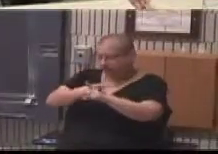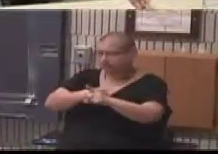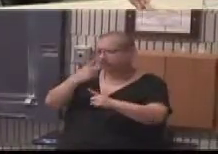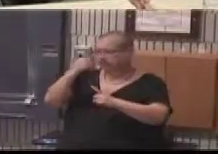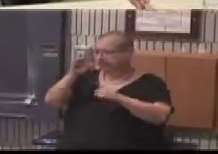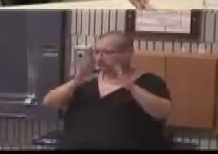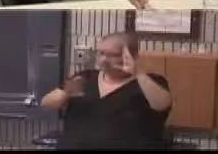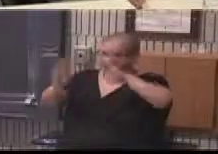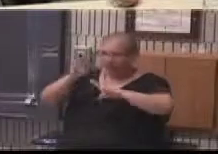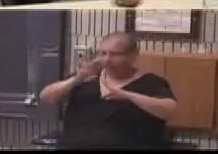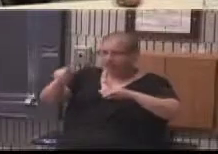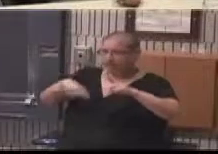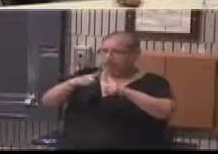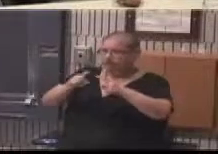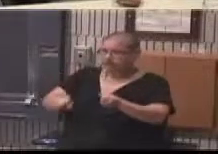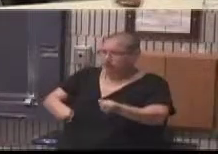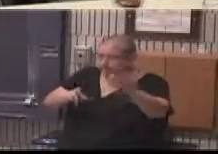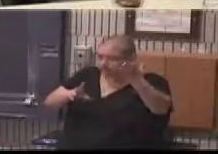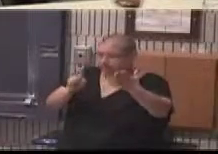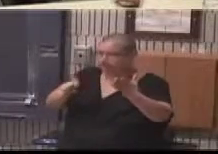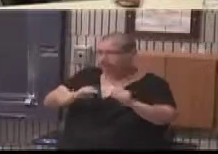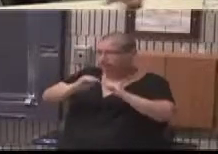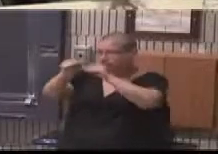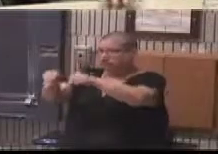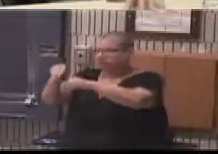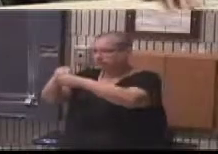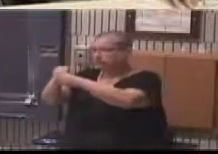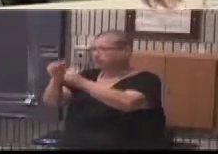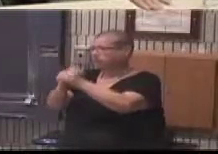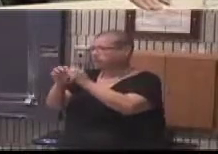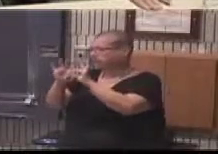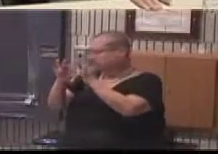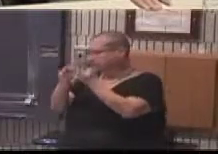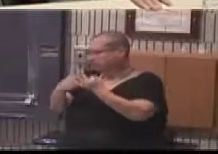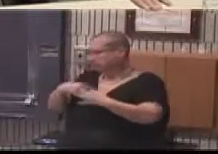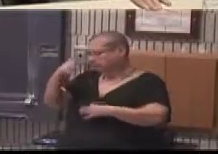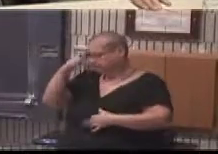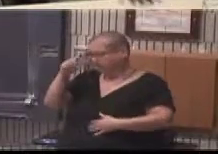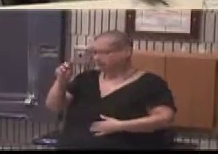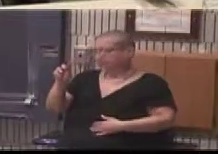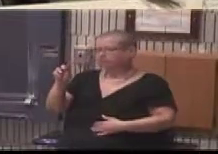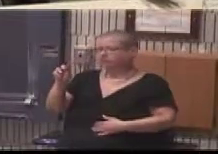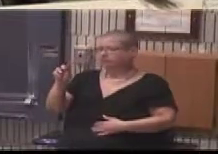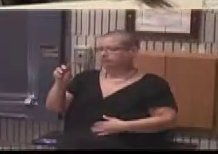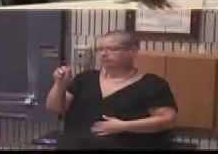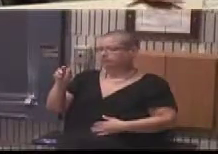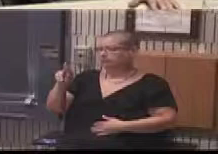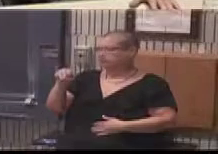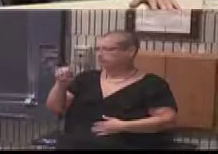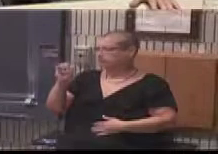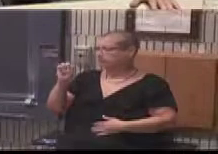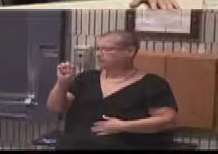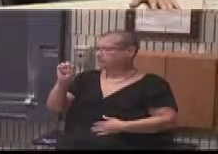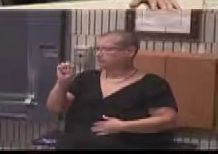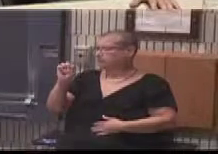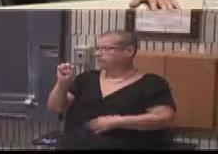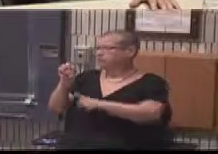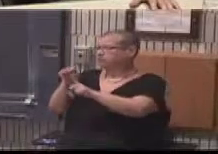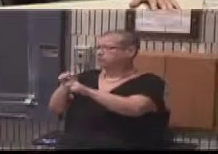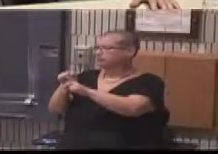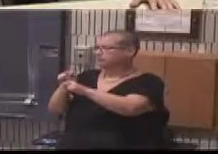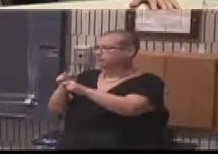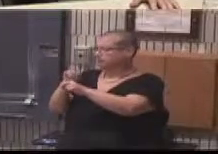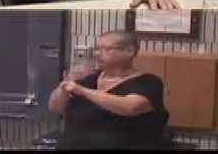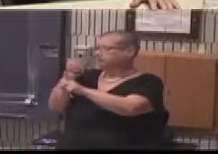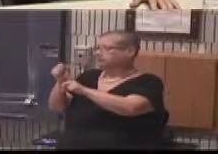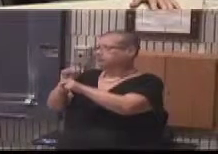have to move in with other people. So I think Maury's journey with ALS might have been better than most people because he was